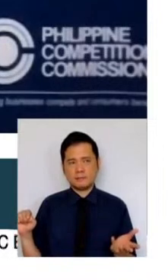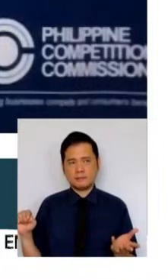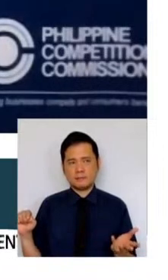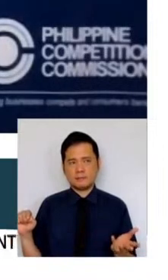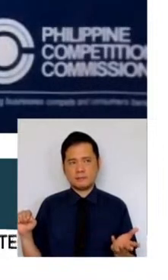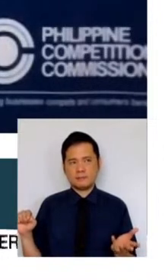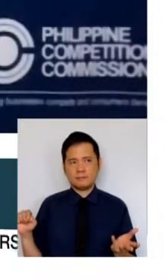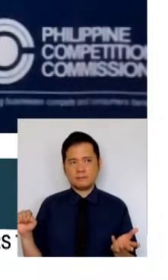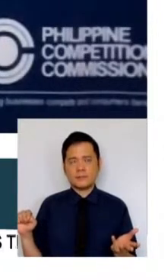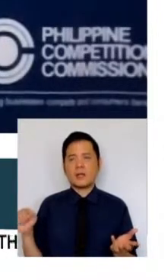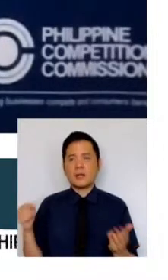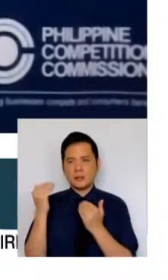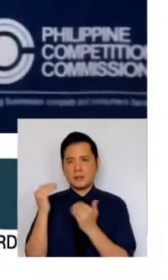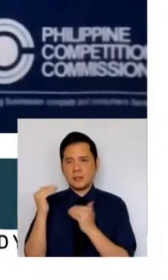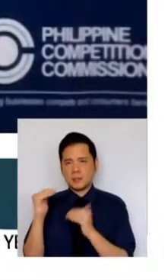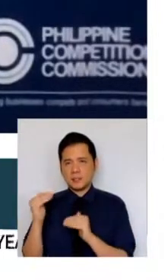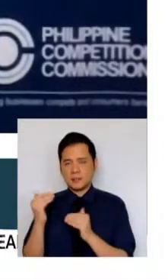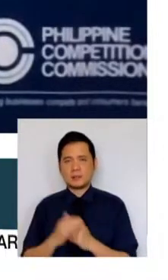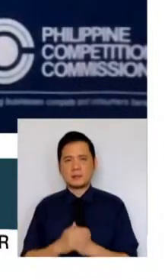are very limited, and we need